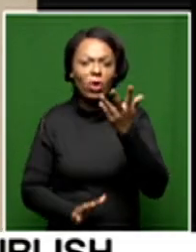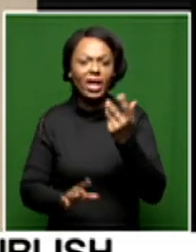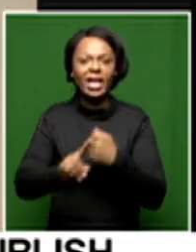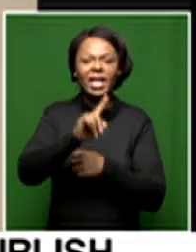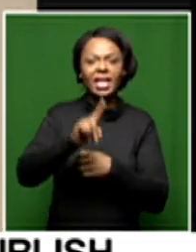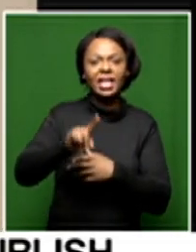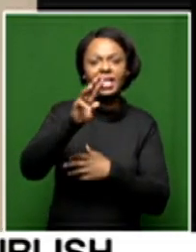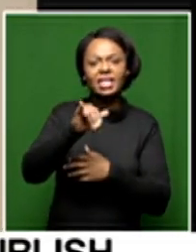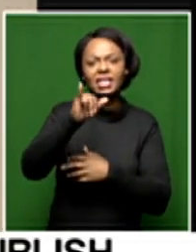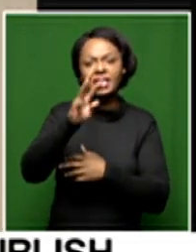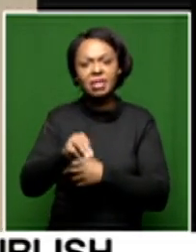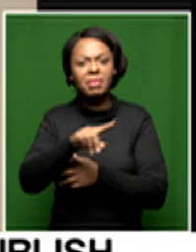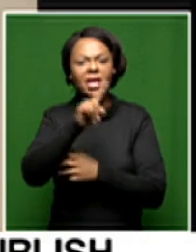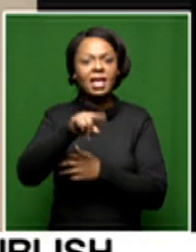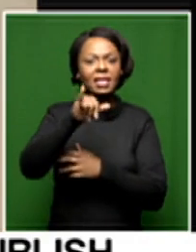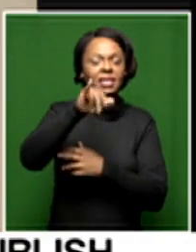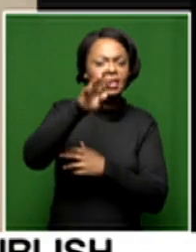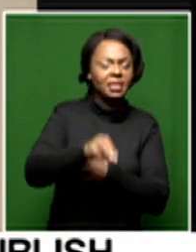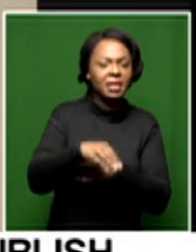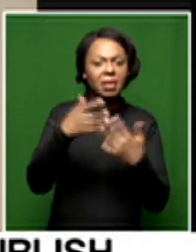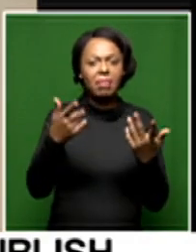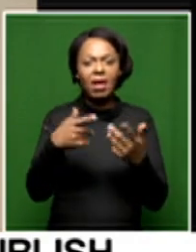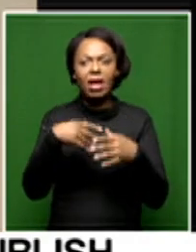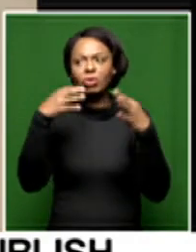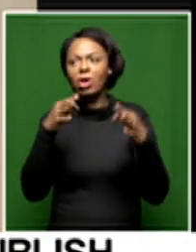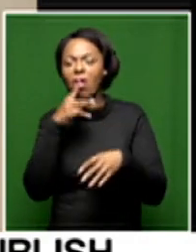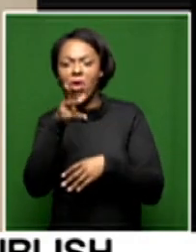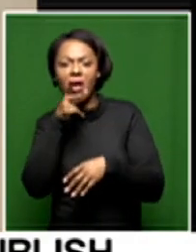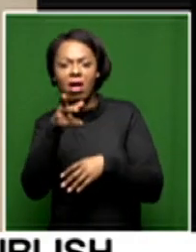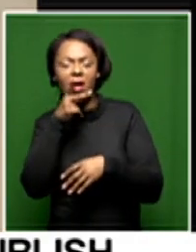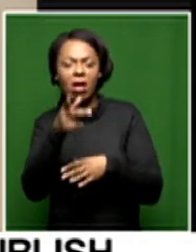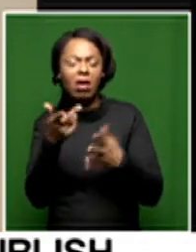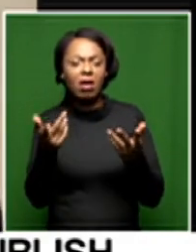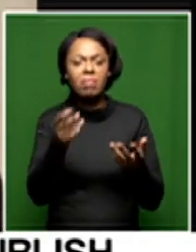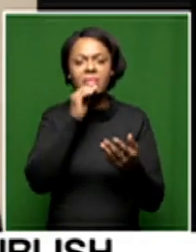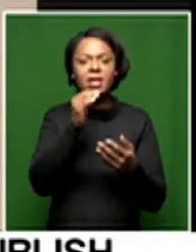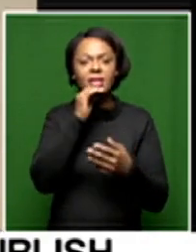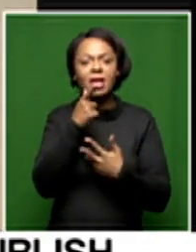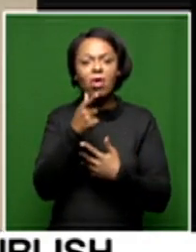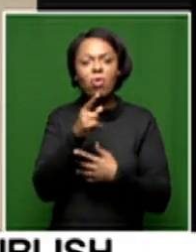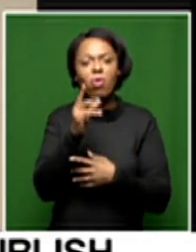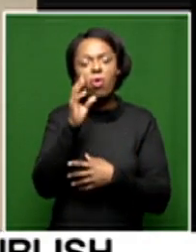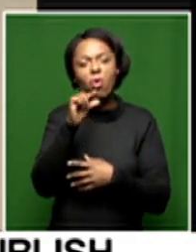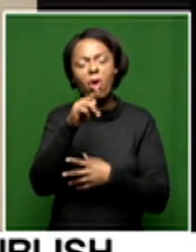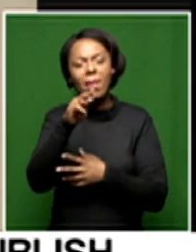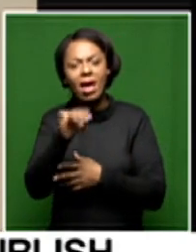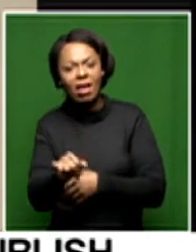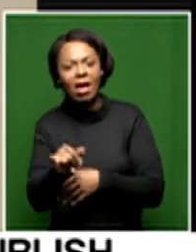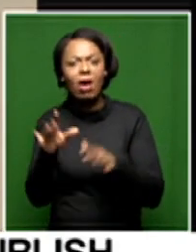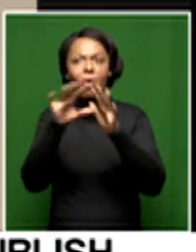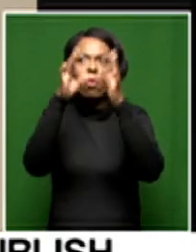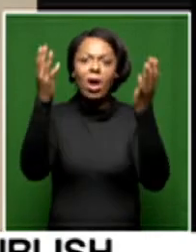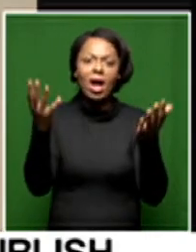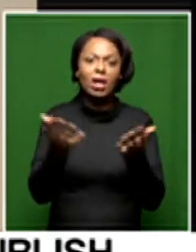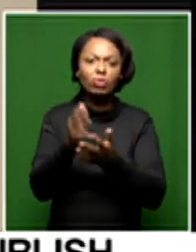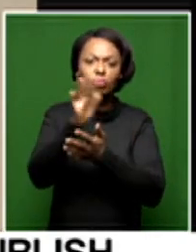amazimzimu, amananablele, singing out loud their terrifying promises to gobble us up. And the worlds in those